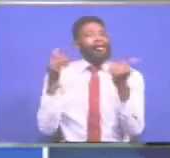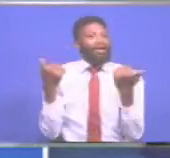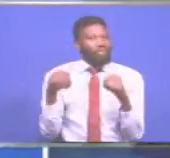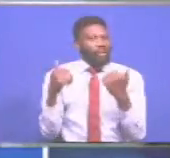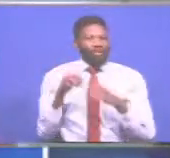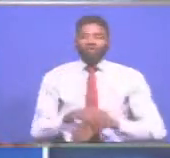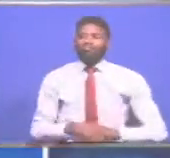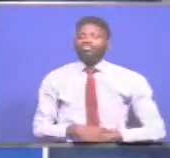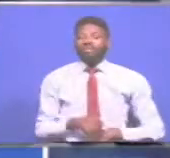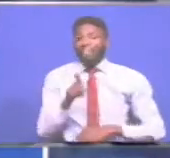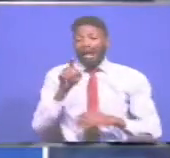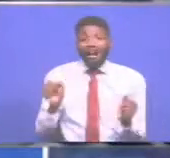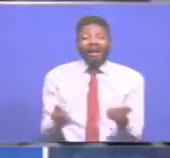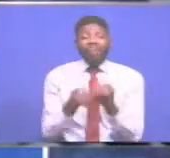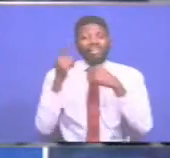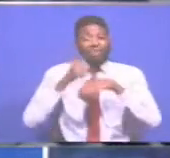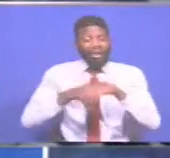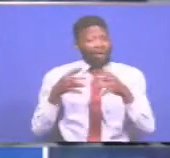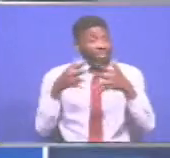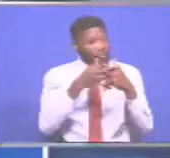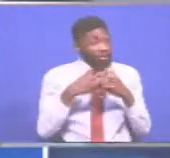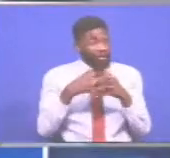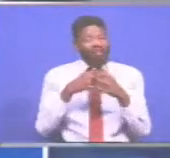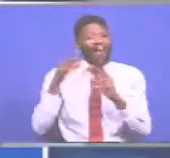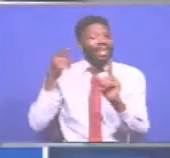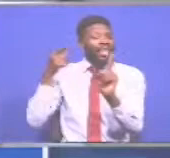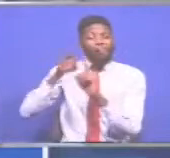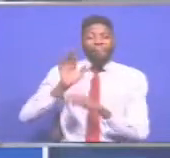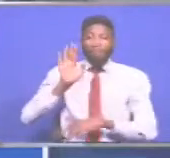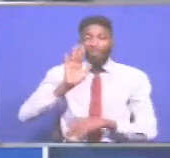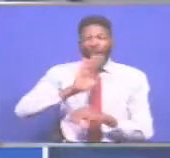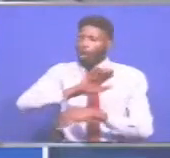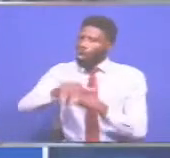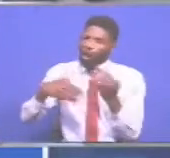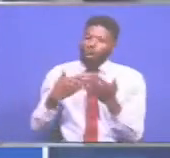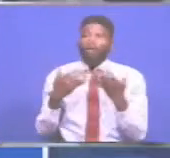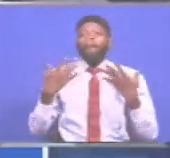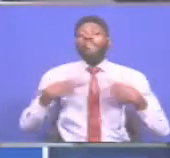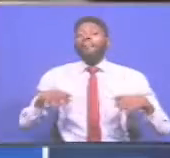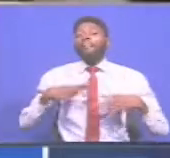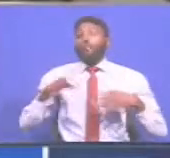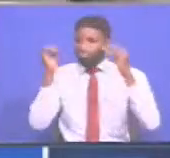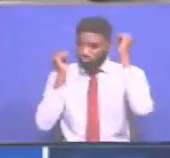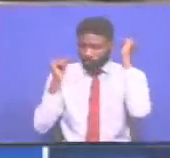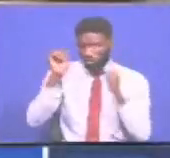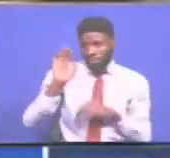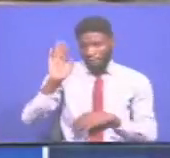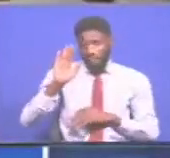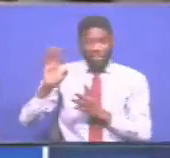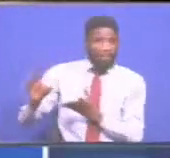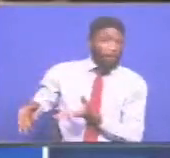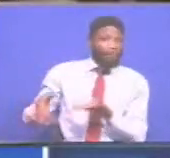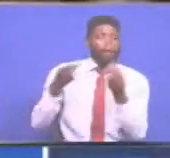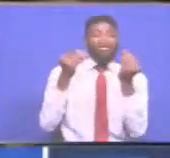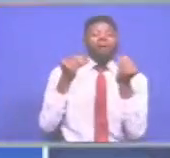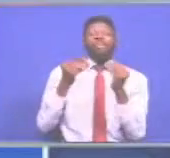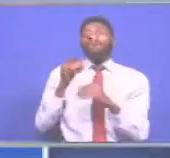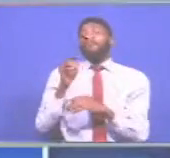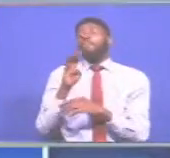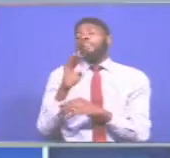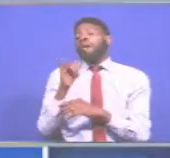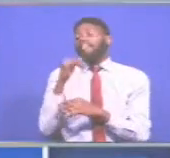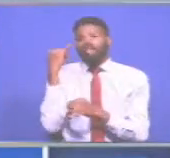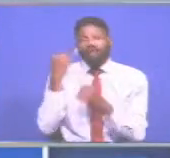of rising violence as the US looks to withdraw all its troops from Afghanistan by 11 September. Also, debris from a Chinese